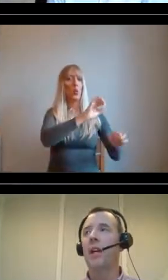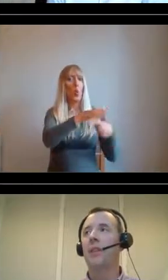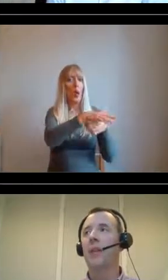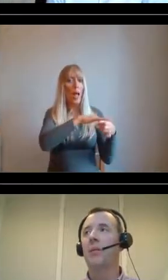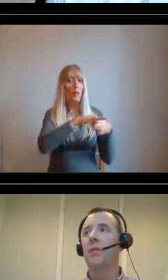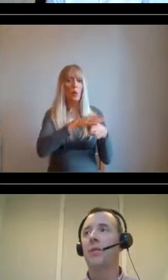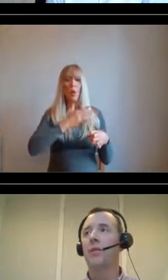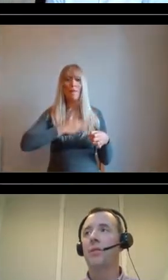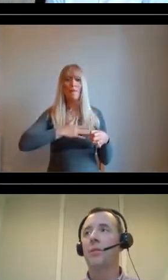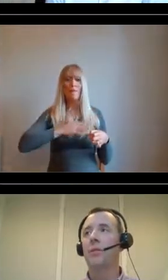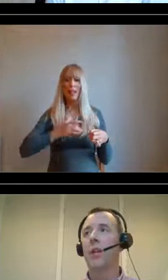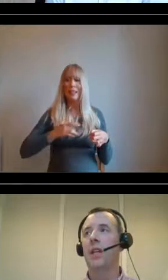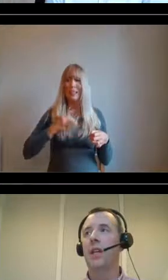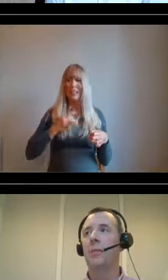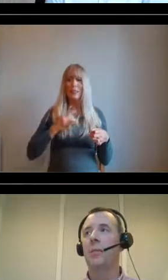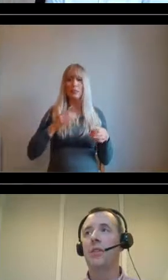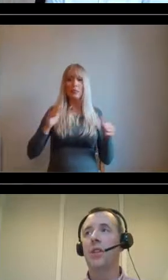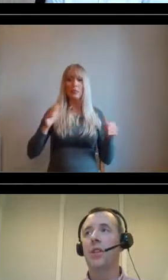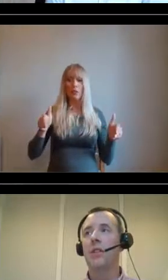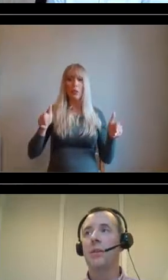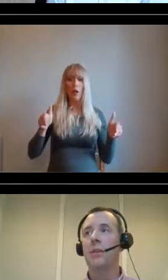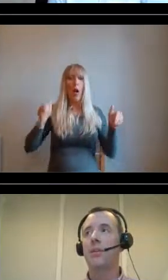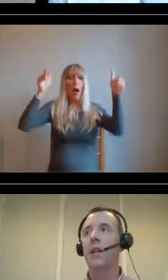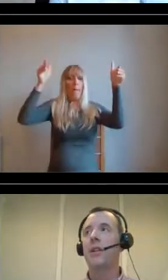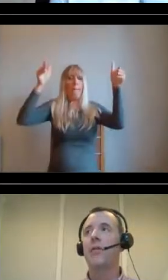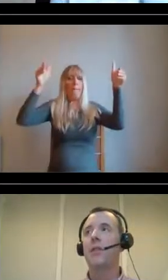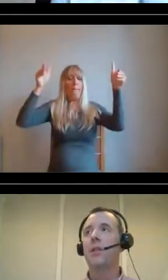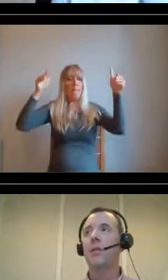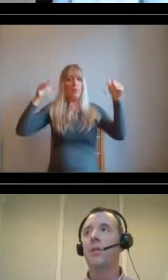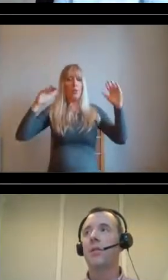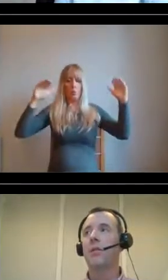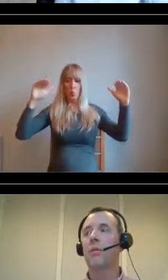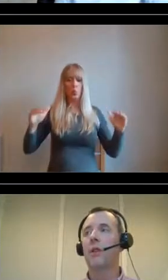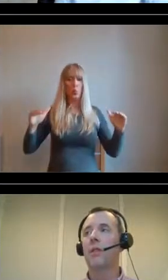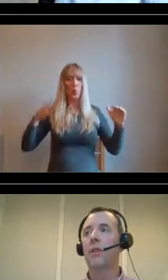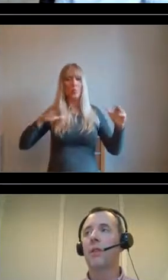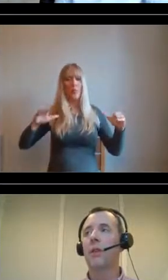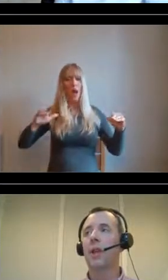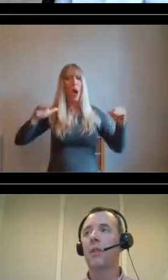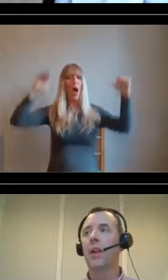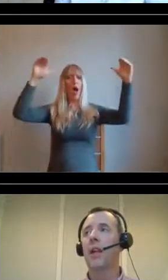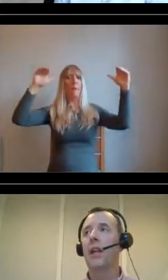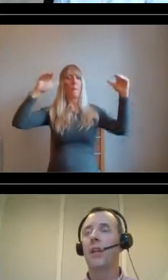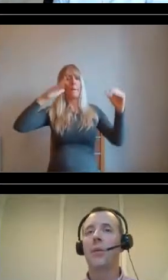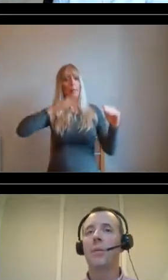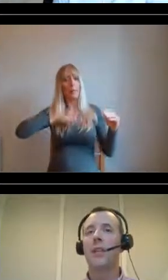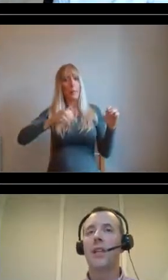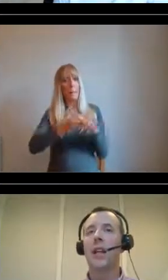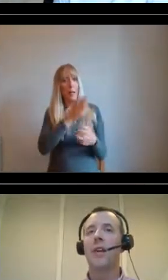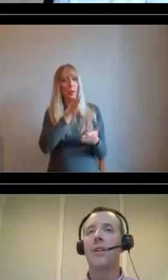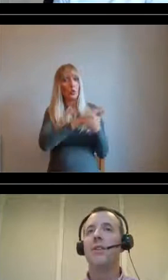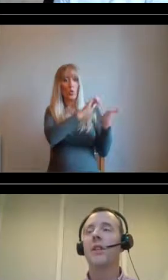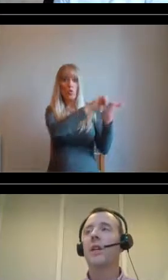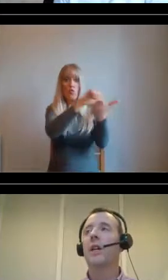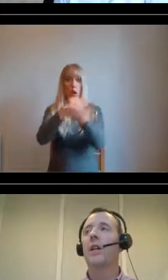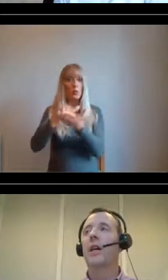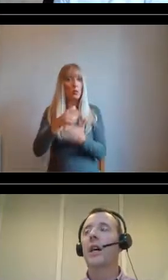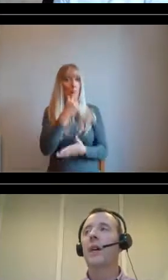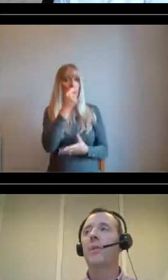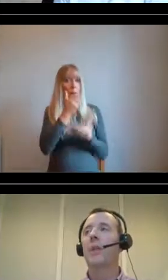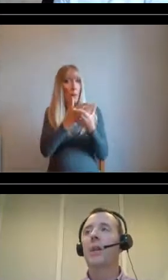need to be flagged up to be checked, double checked, make sure that we've done the modelling correctly and not missed any